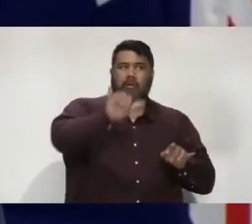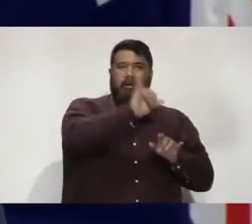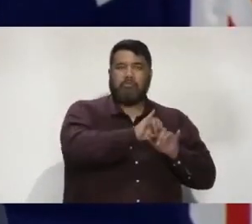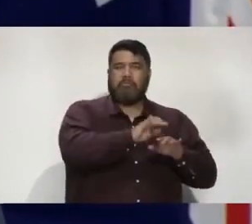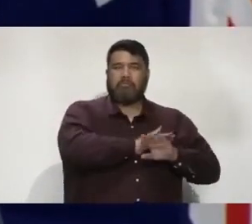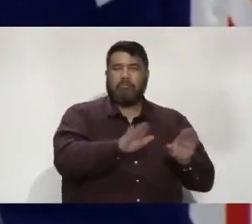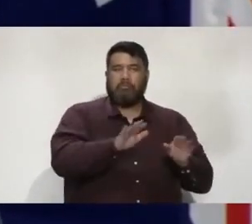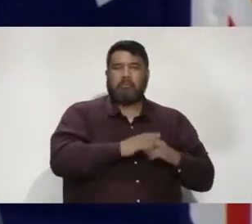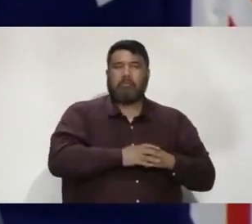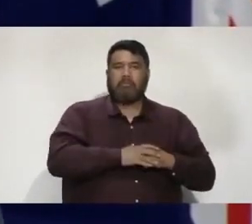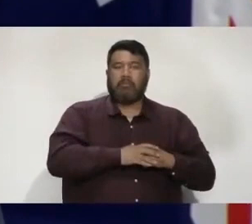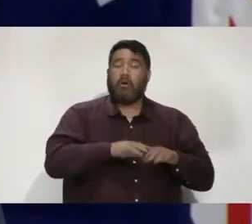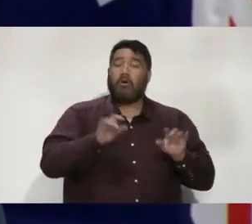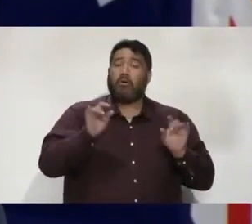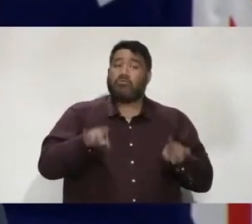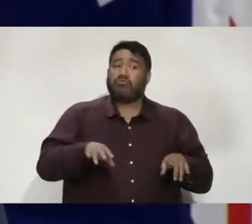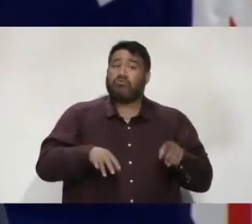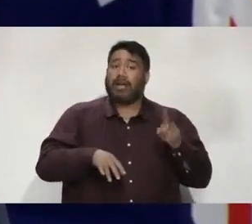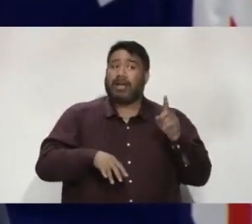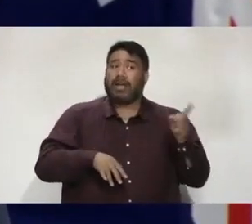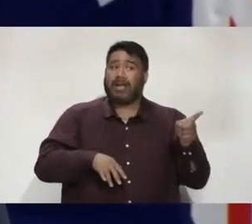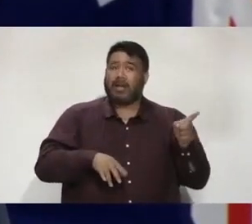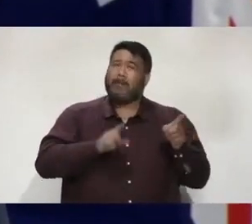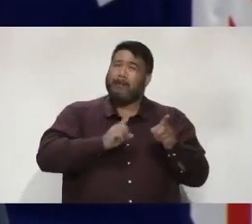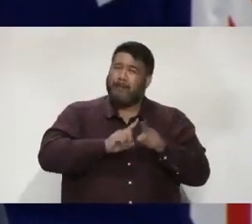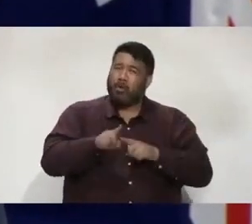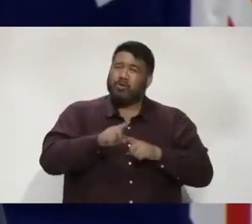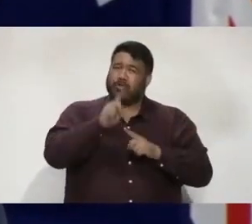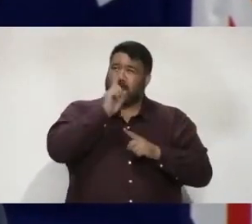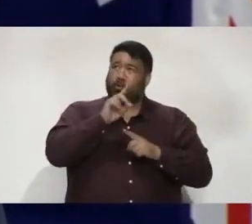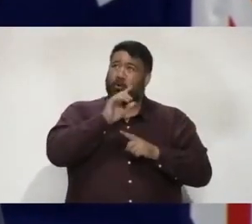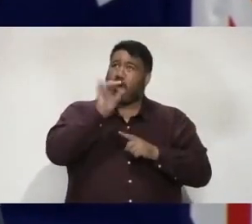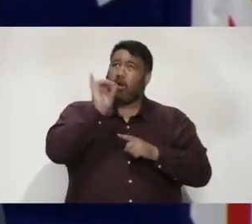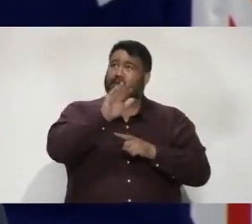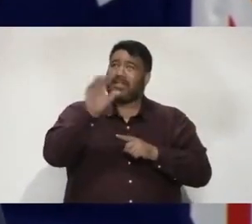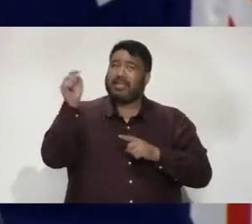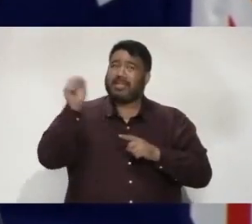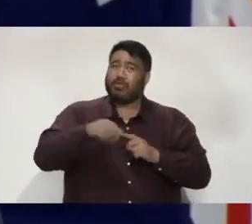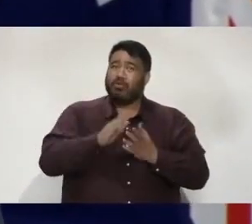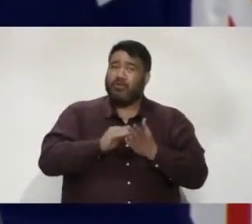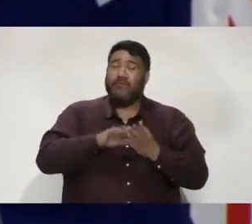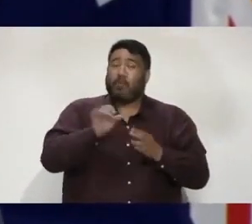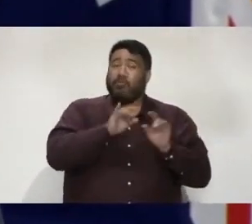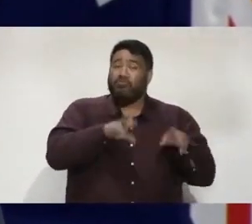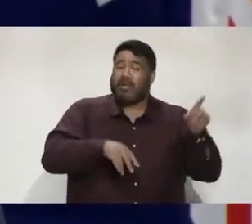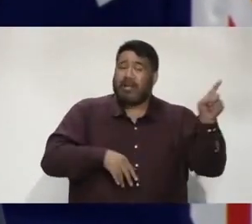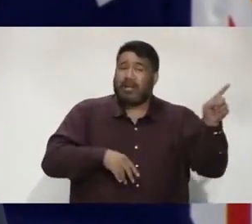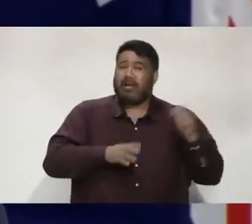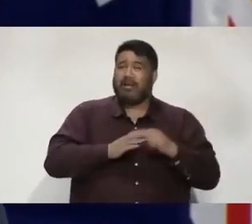Australia makes up the vast majority of the arrivals to New Zealand, something like 80%. So when we're seeing higher